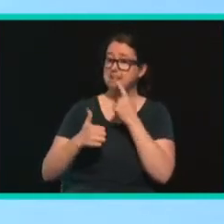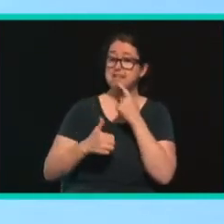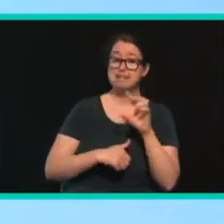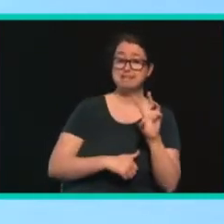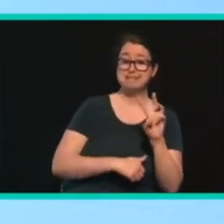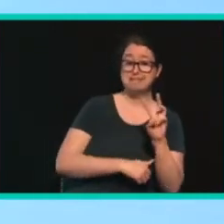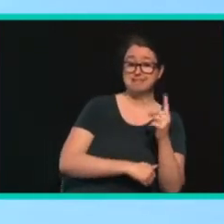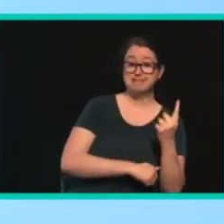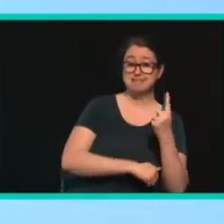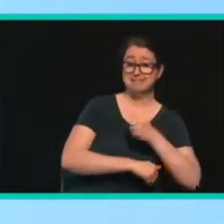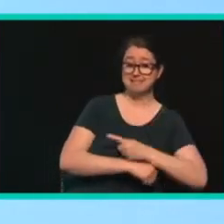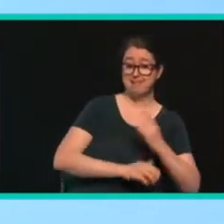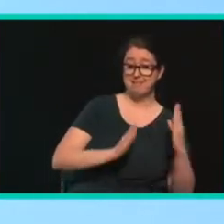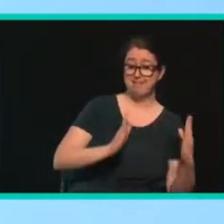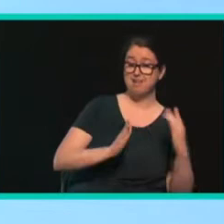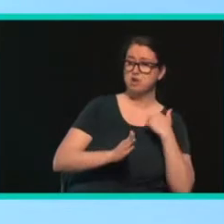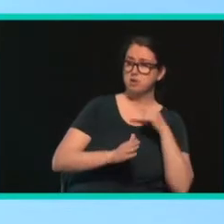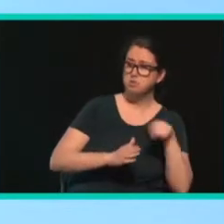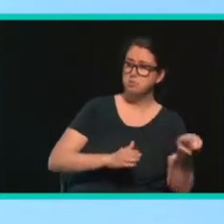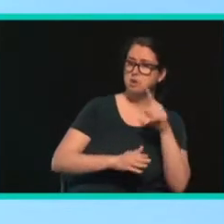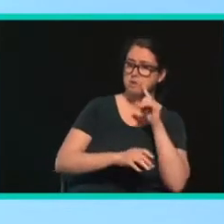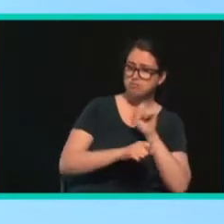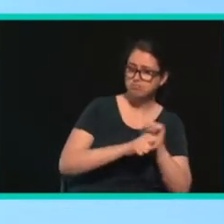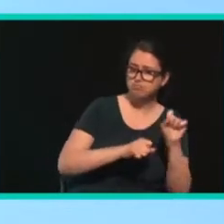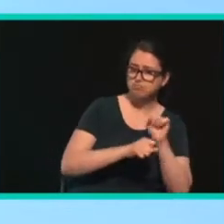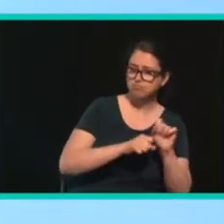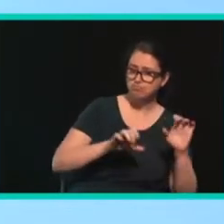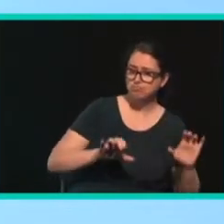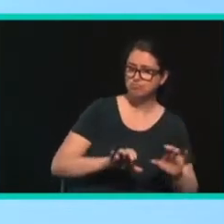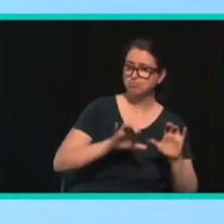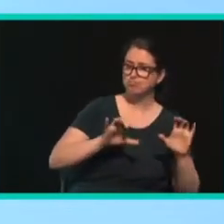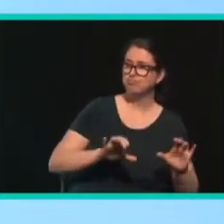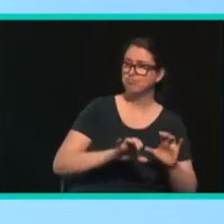days shalt thou labor. The Hebrew word